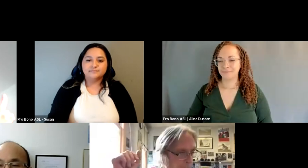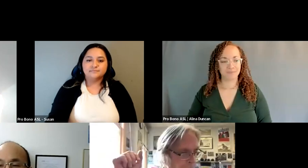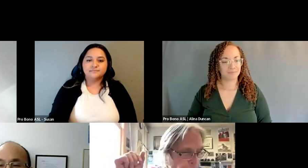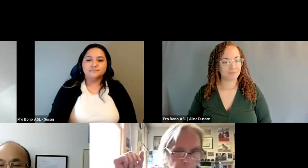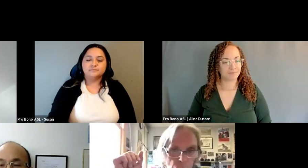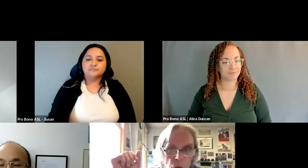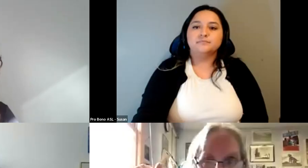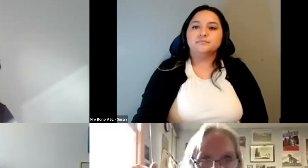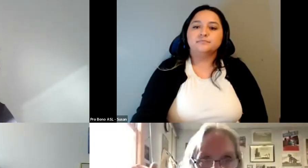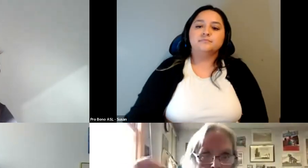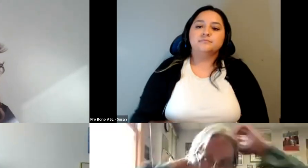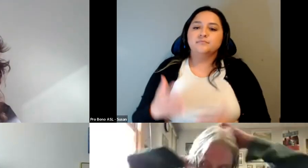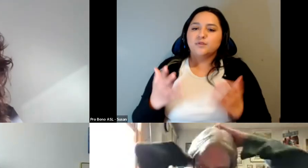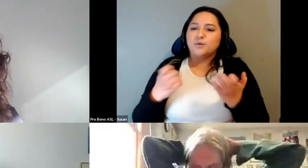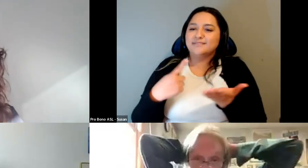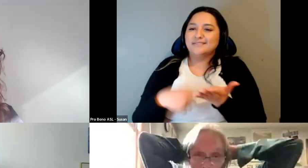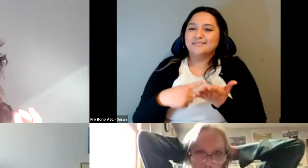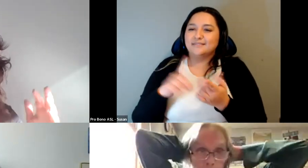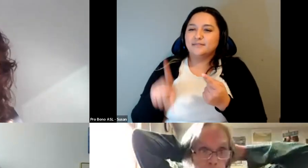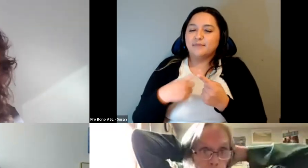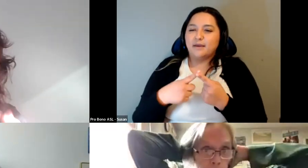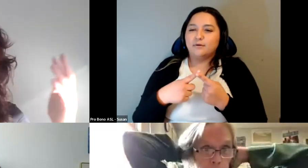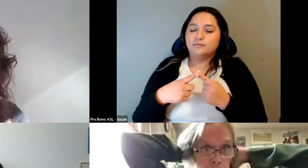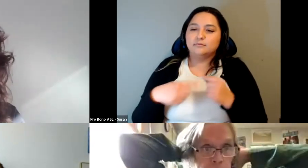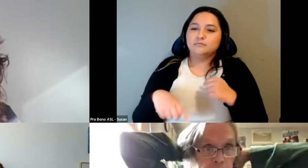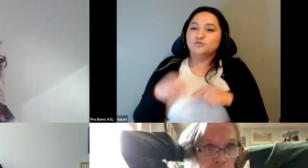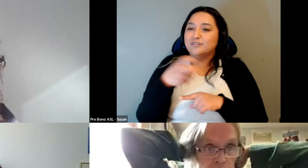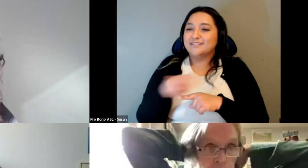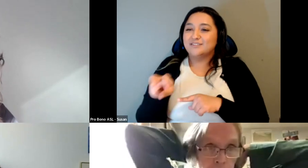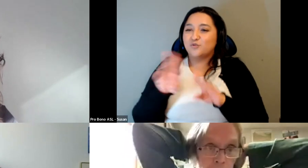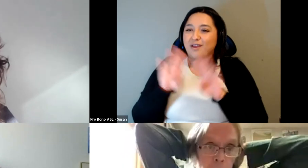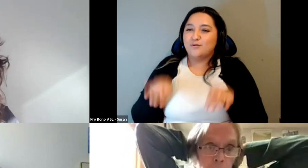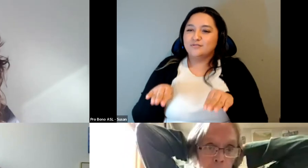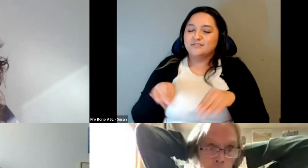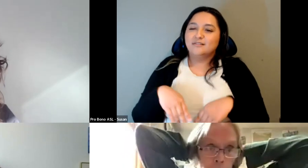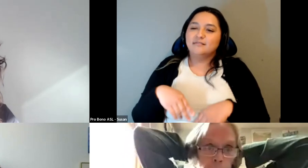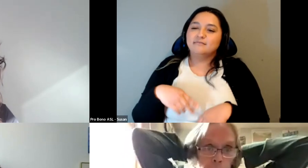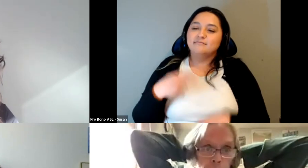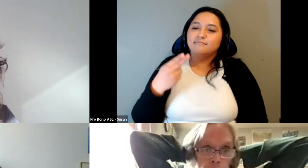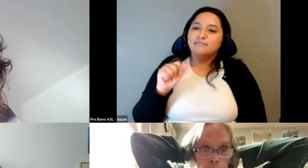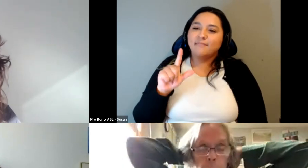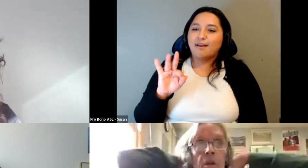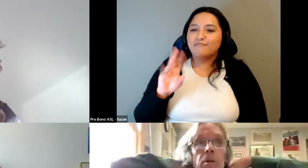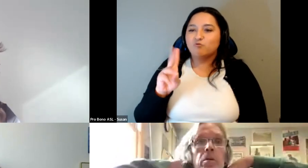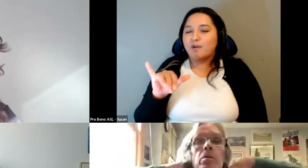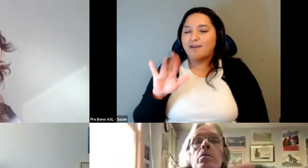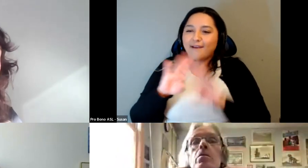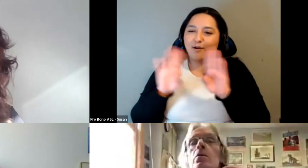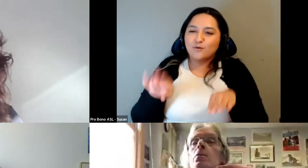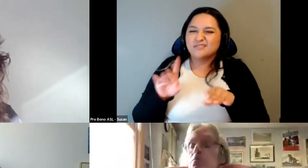some of the existing models, like quote transitional housing, halfway housing, three-quarter housing, things like that, are so